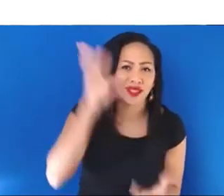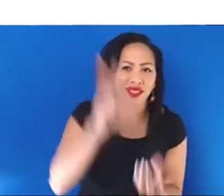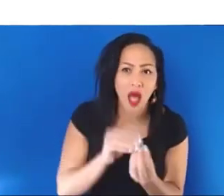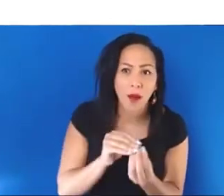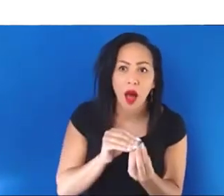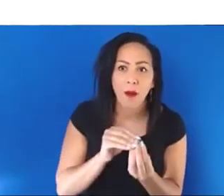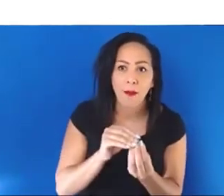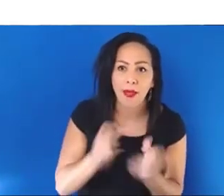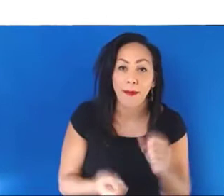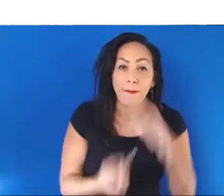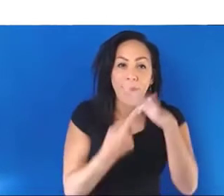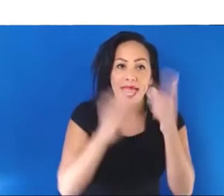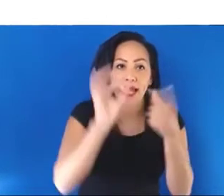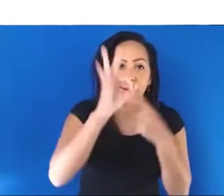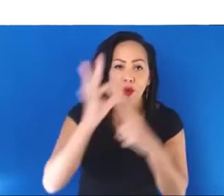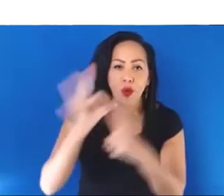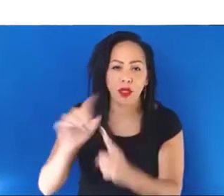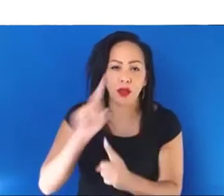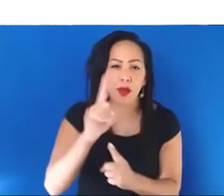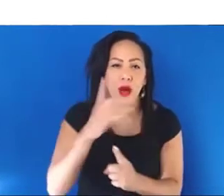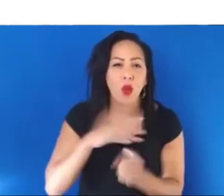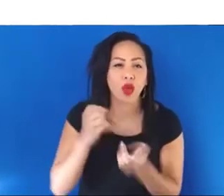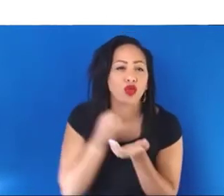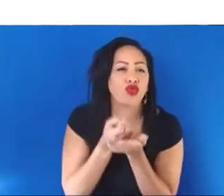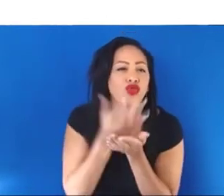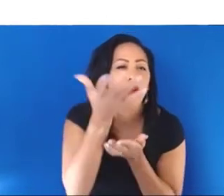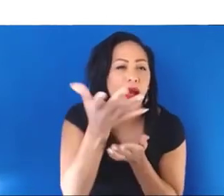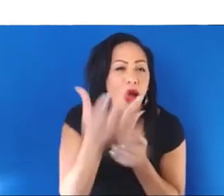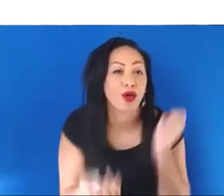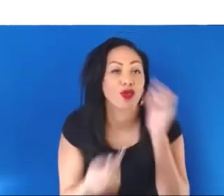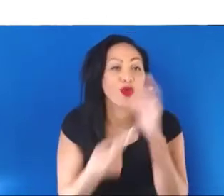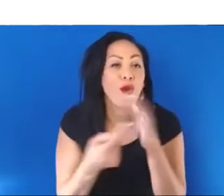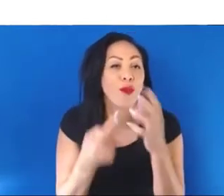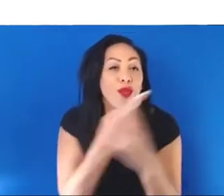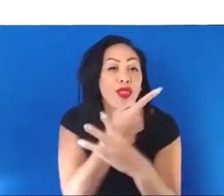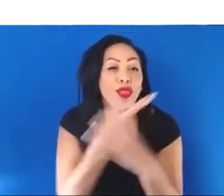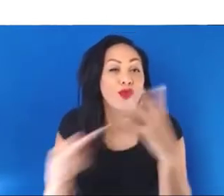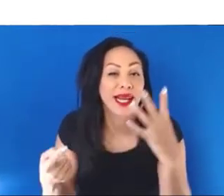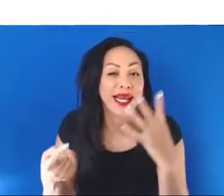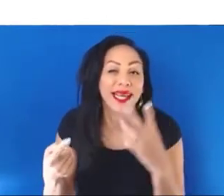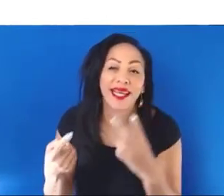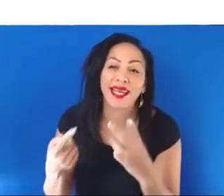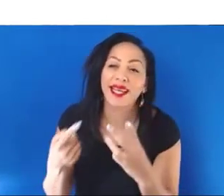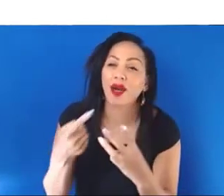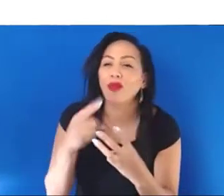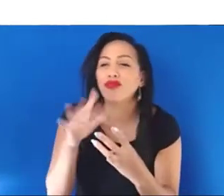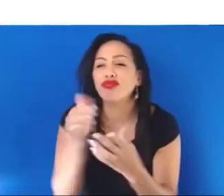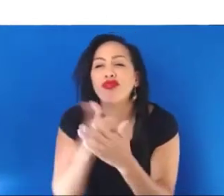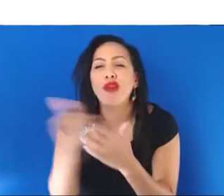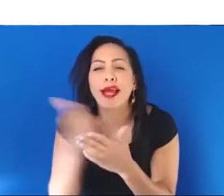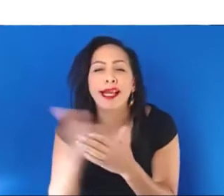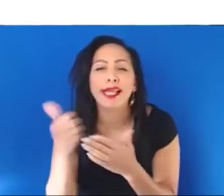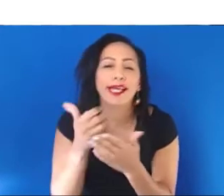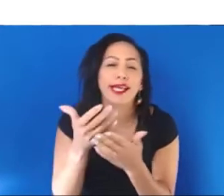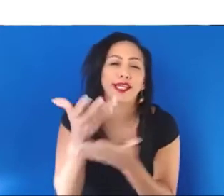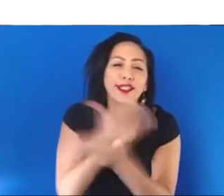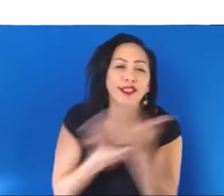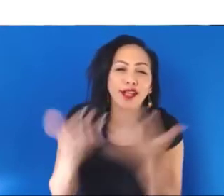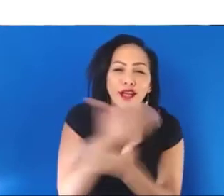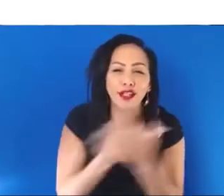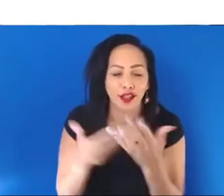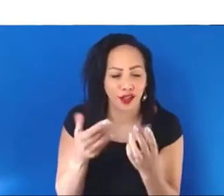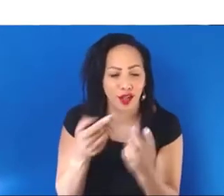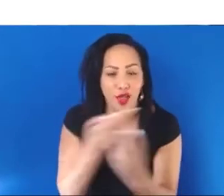did want to do was just share maybe our top three or most regularly discussed top three